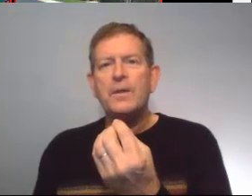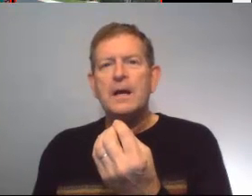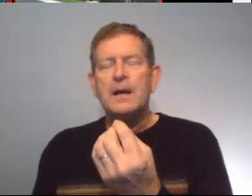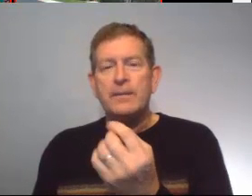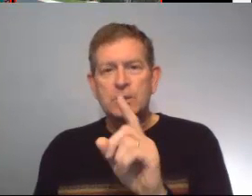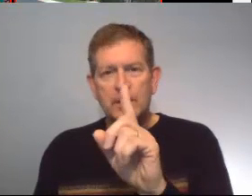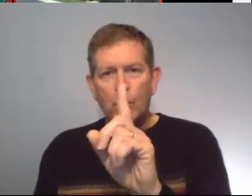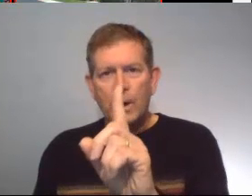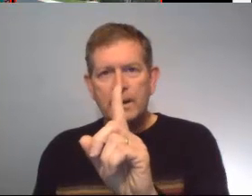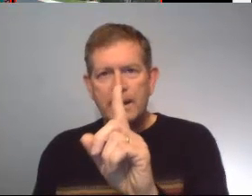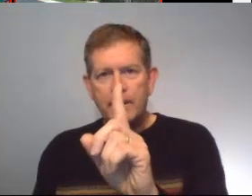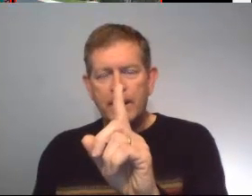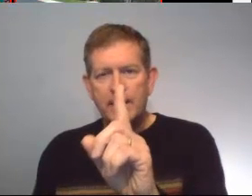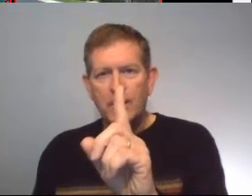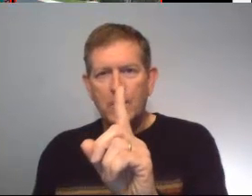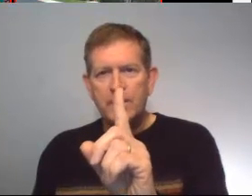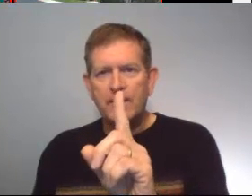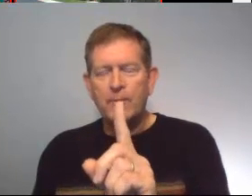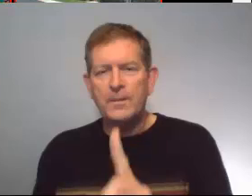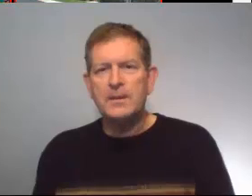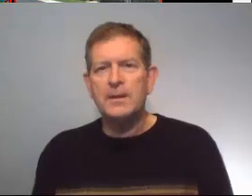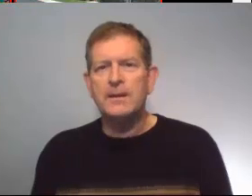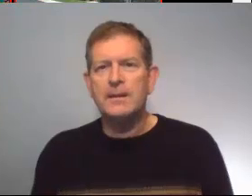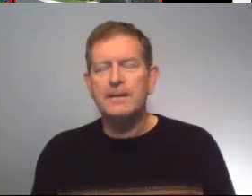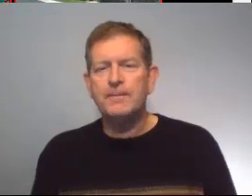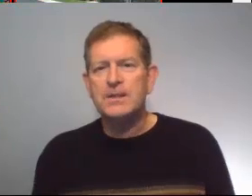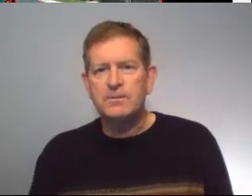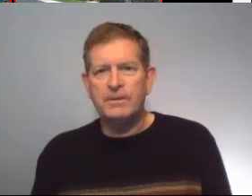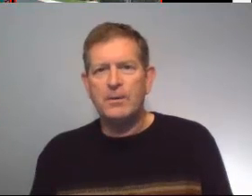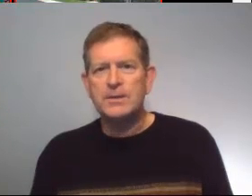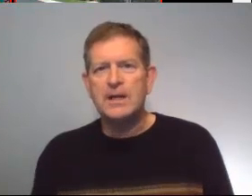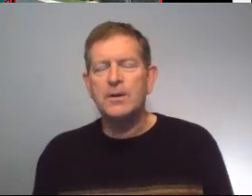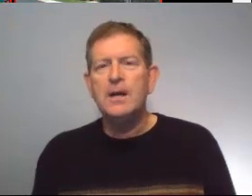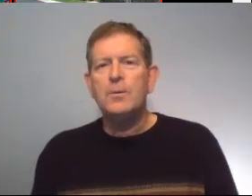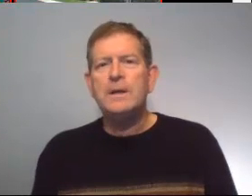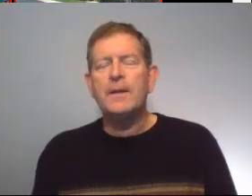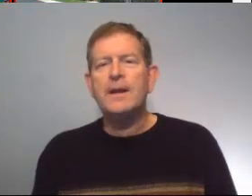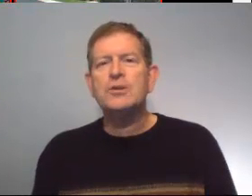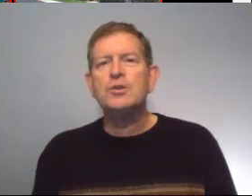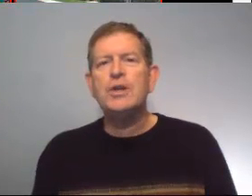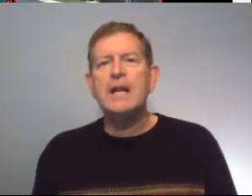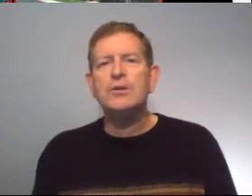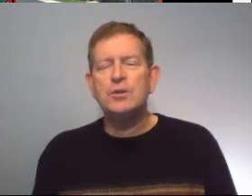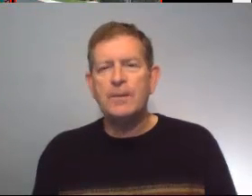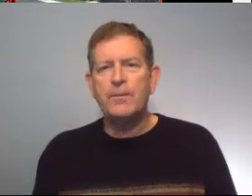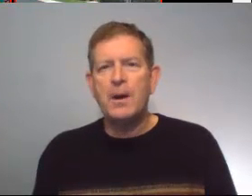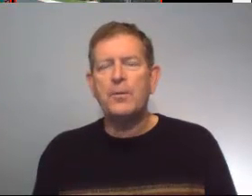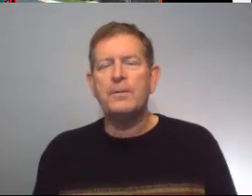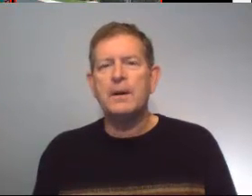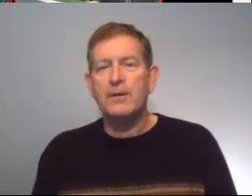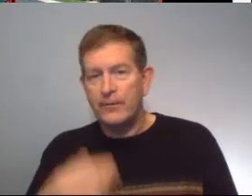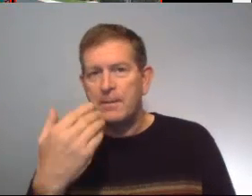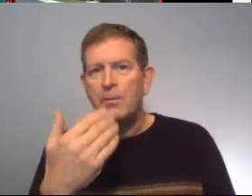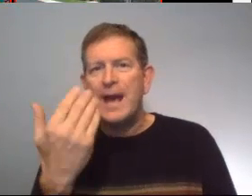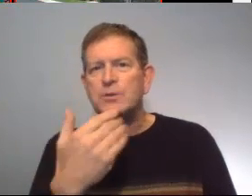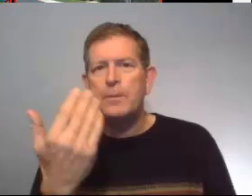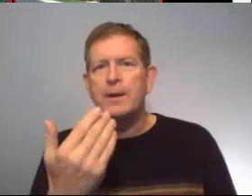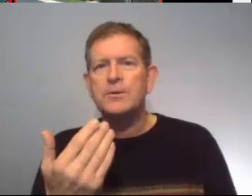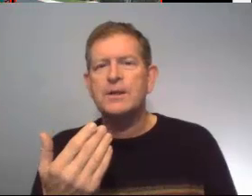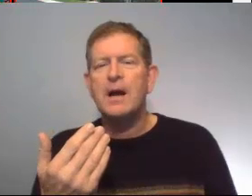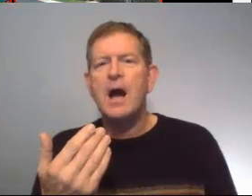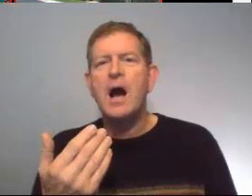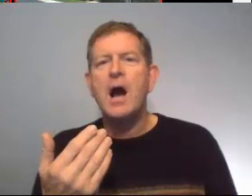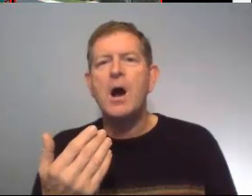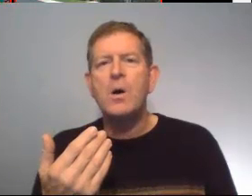open our mouth, and there's only one letter, the letter O there, forming this vowel sound, we nonetheless change the shape of our mouth